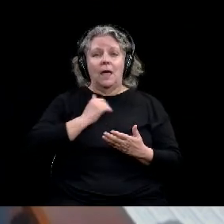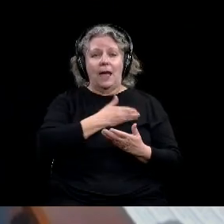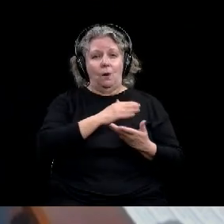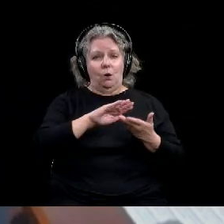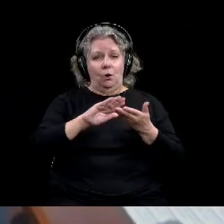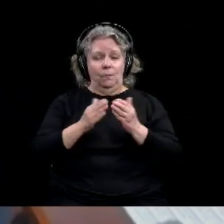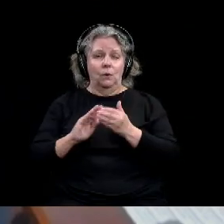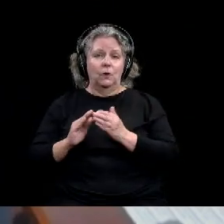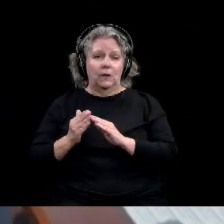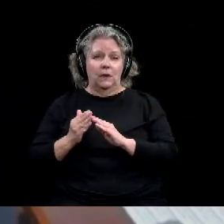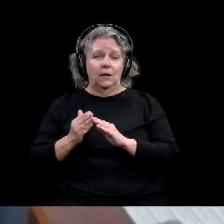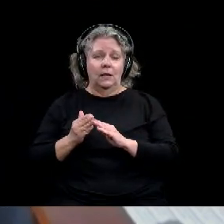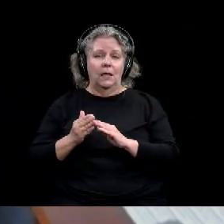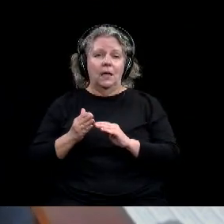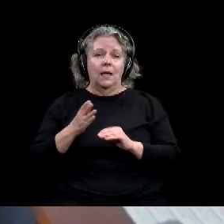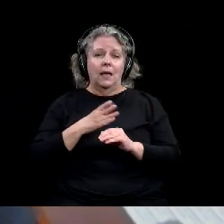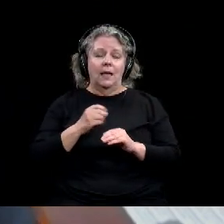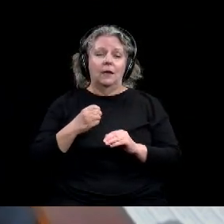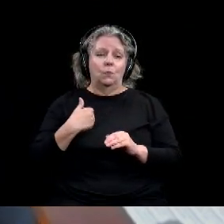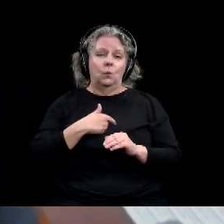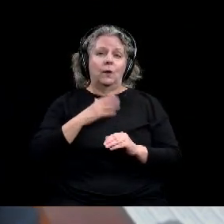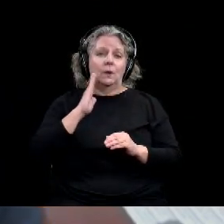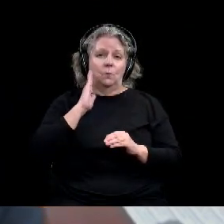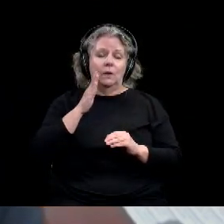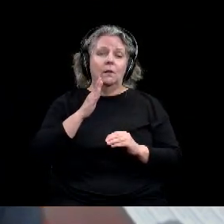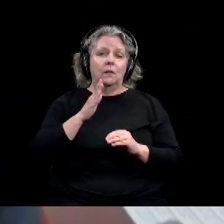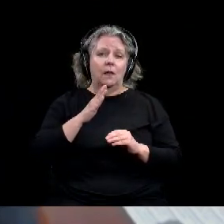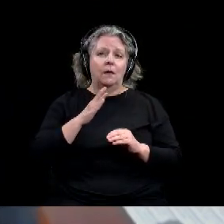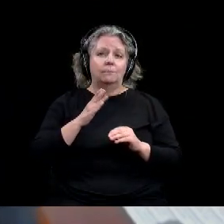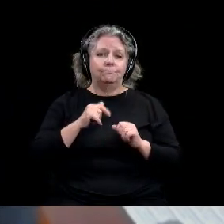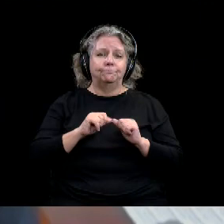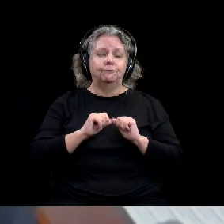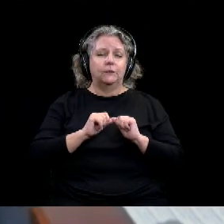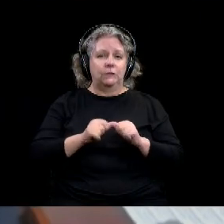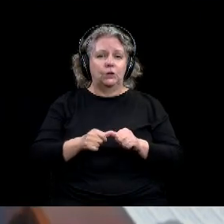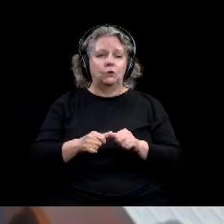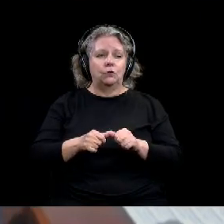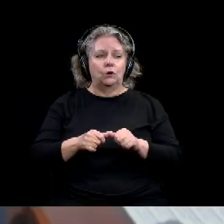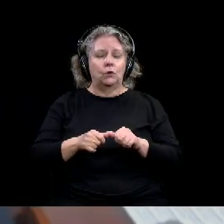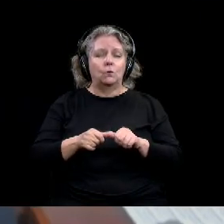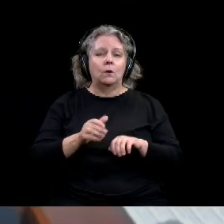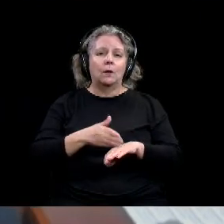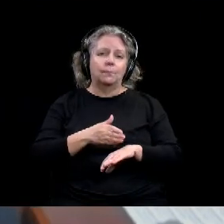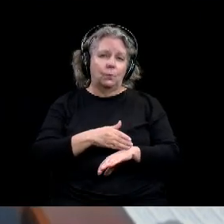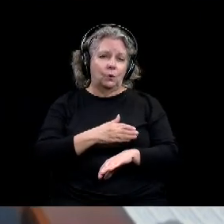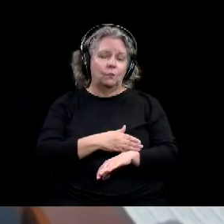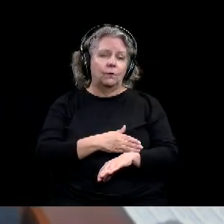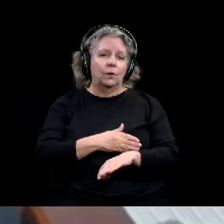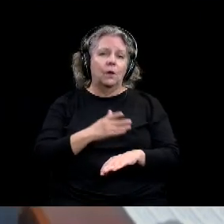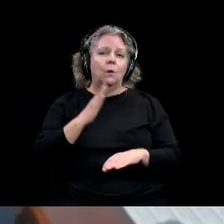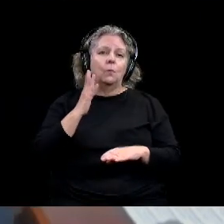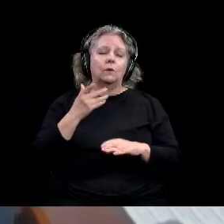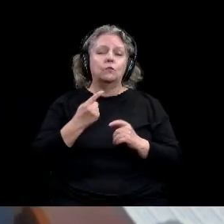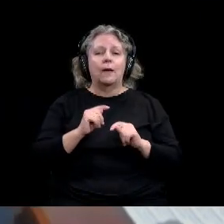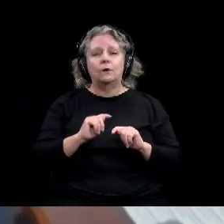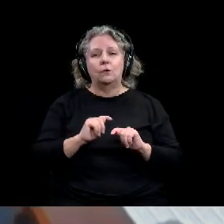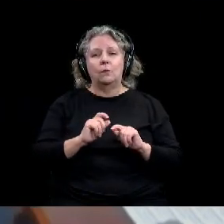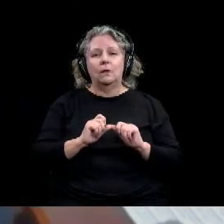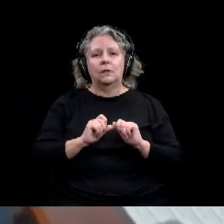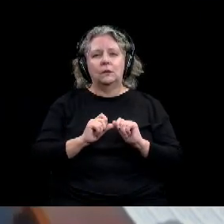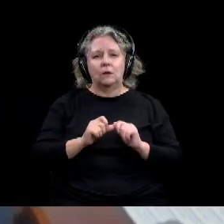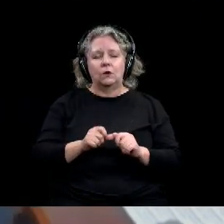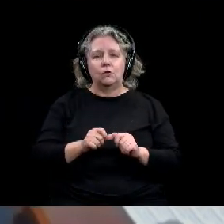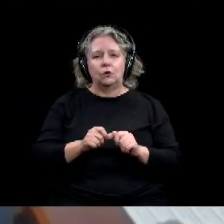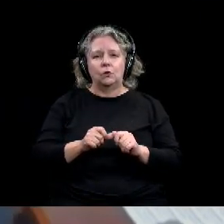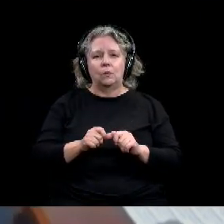continue to try to develop spokes in this hub and spoke model, and that has been our drive